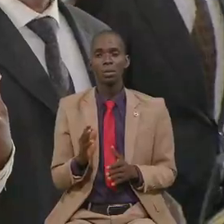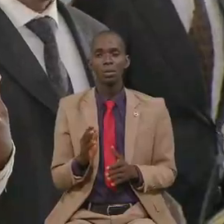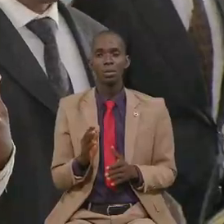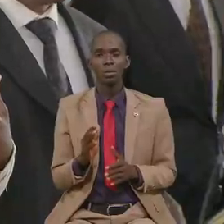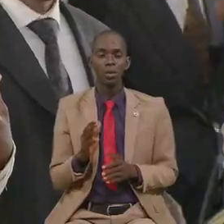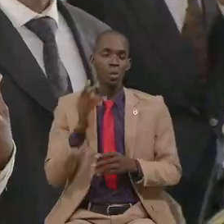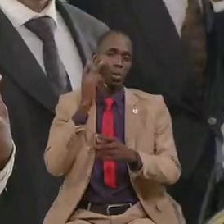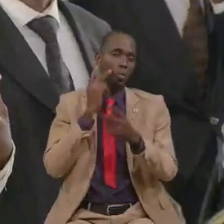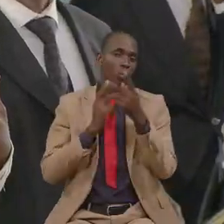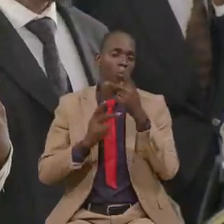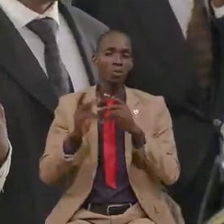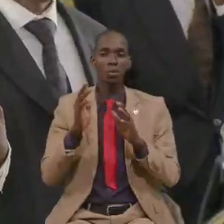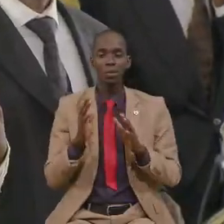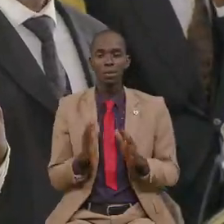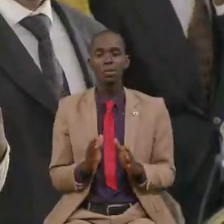prophet,